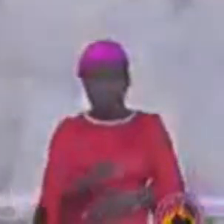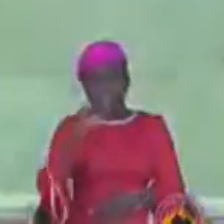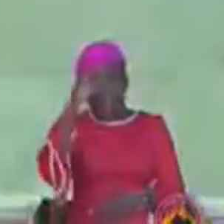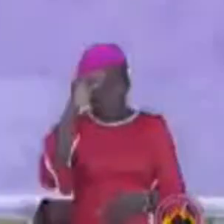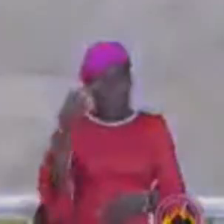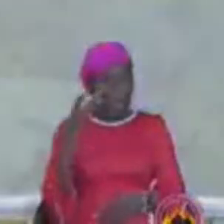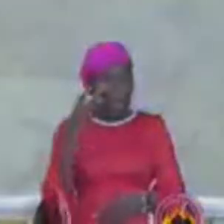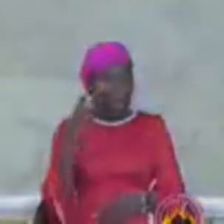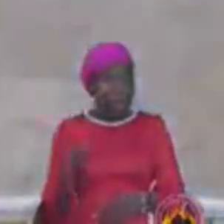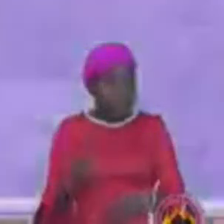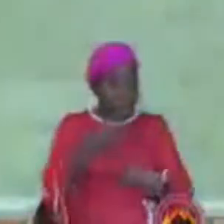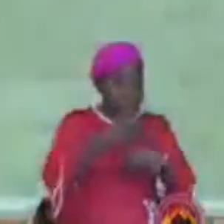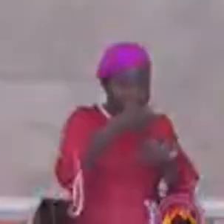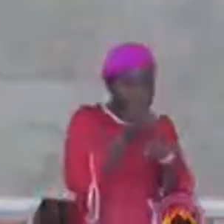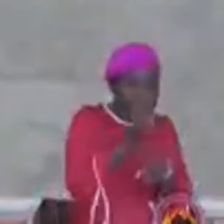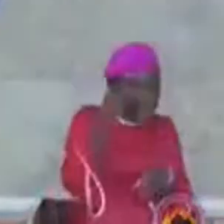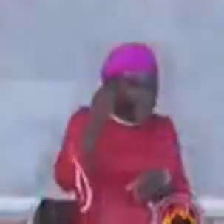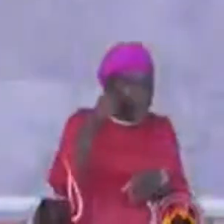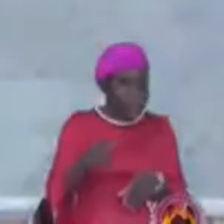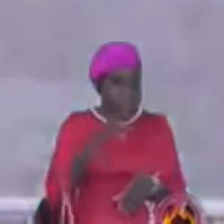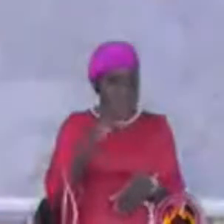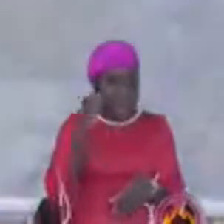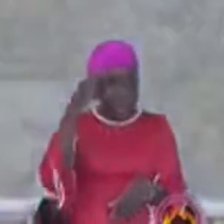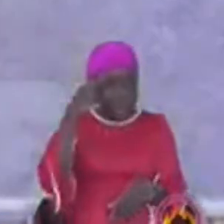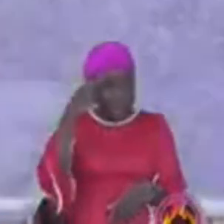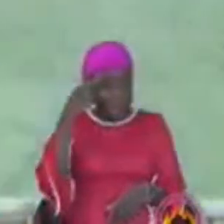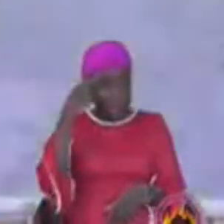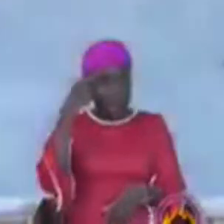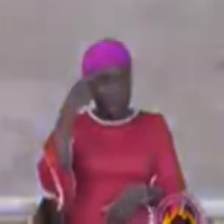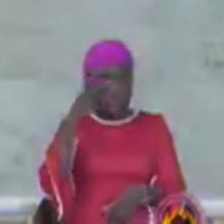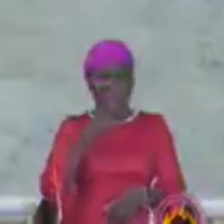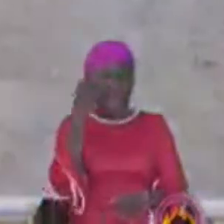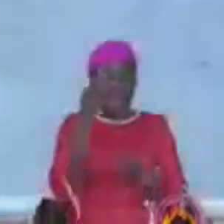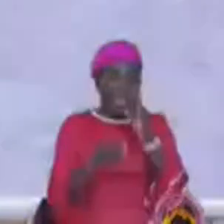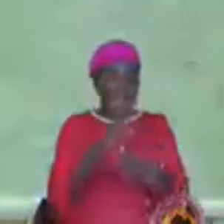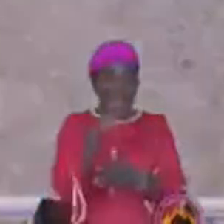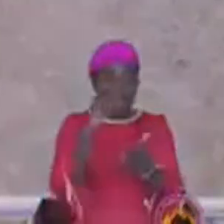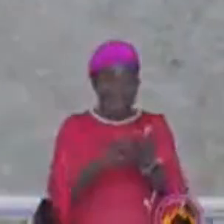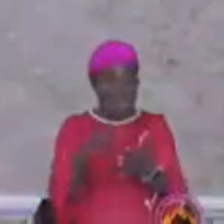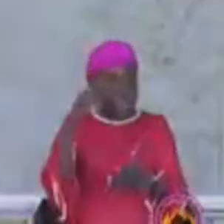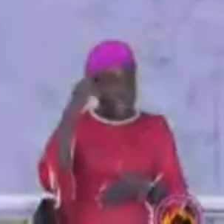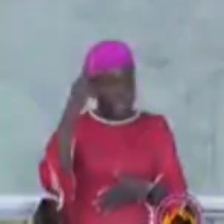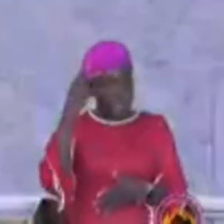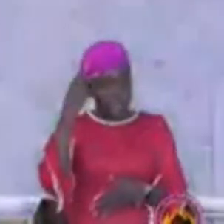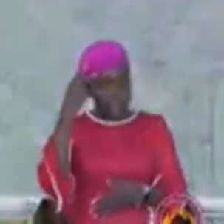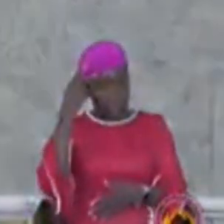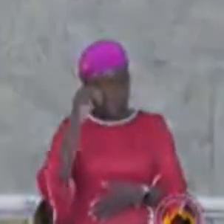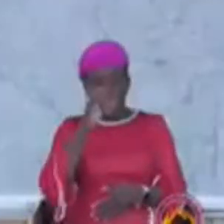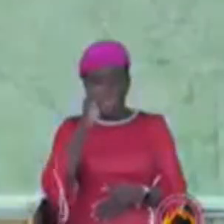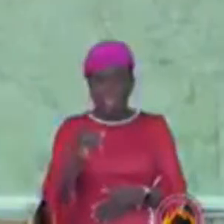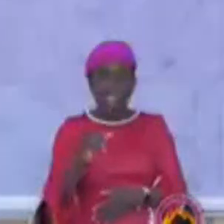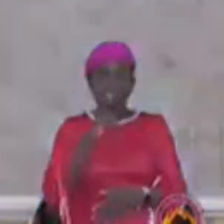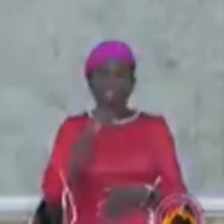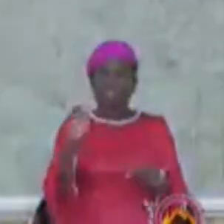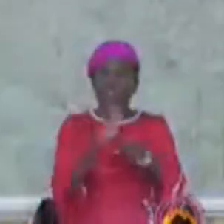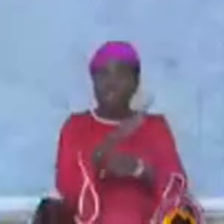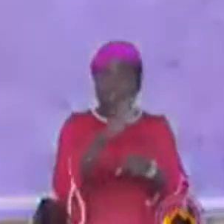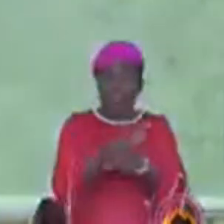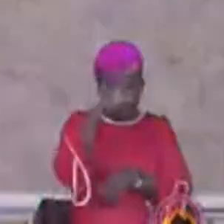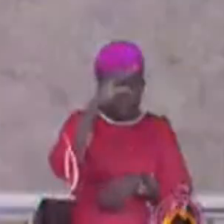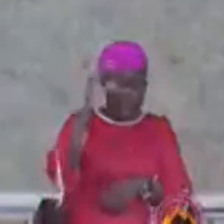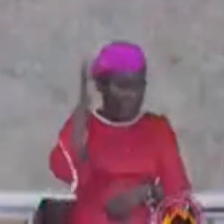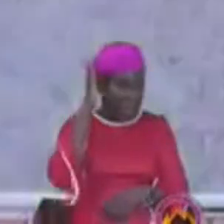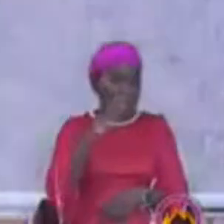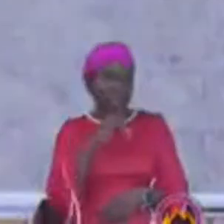Created for a purpose, and if this purpose is not achieved, man will not die.